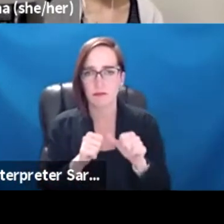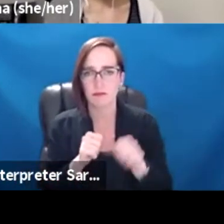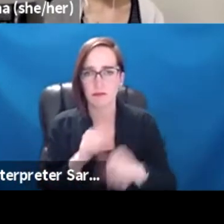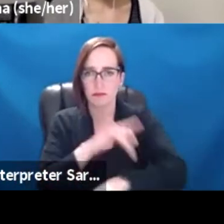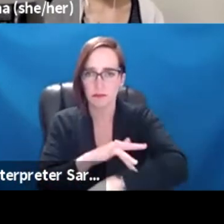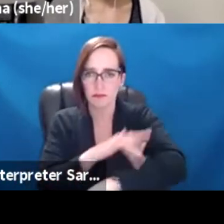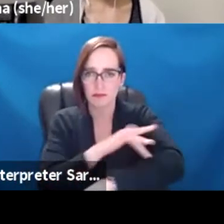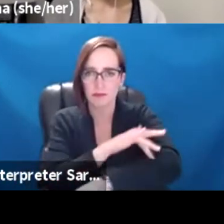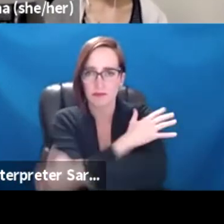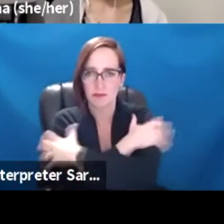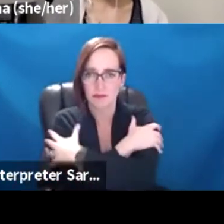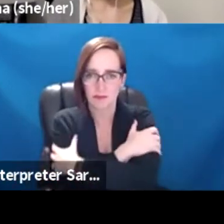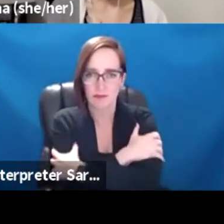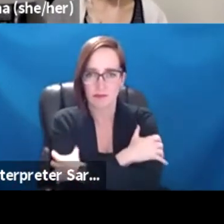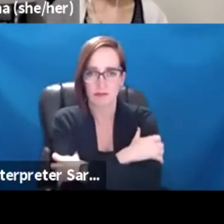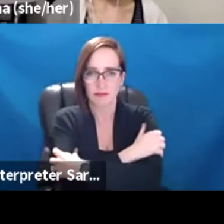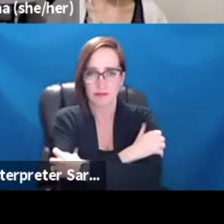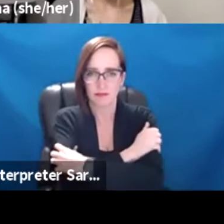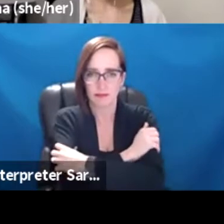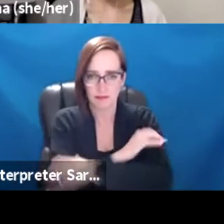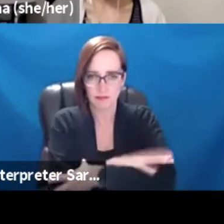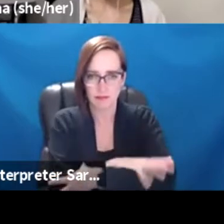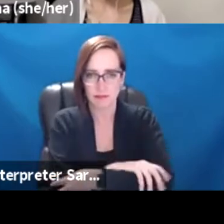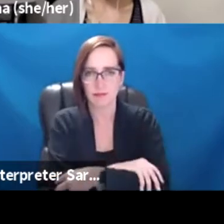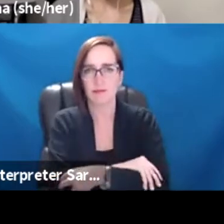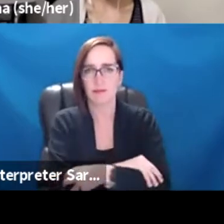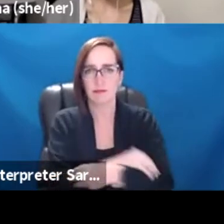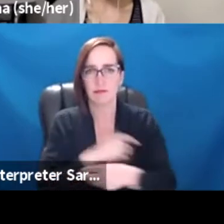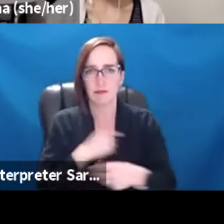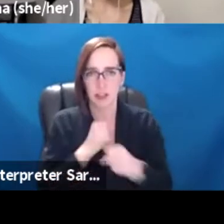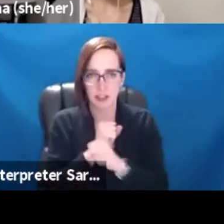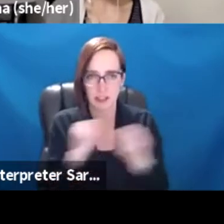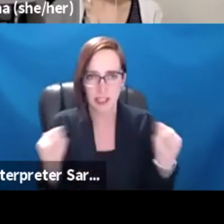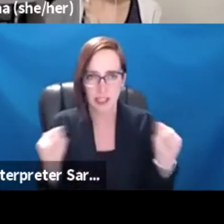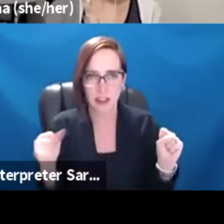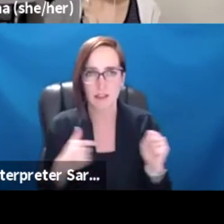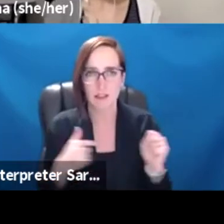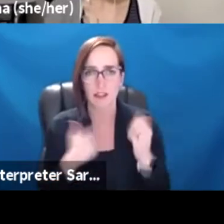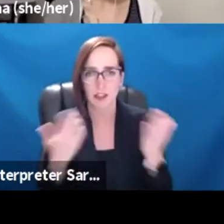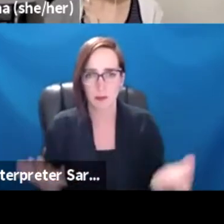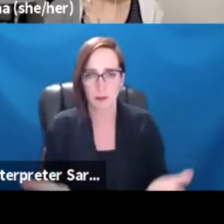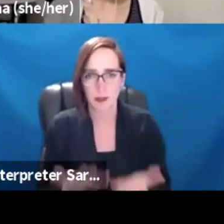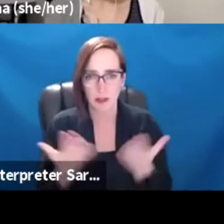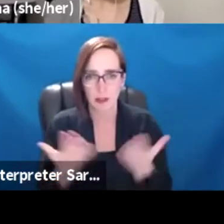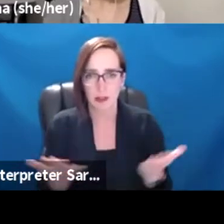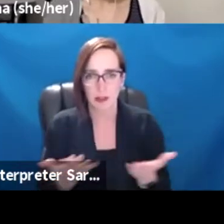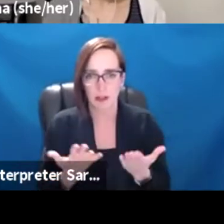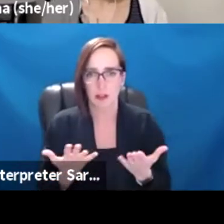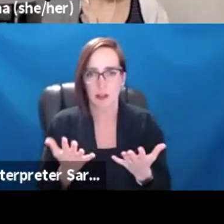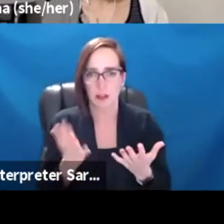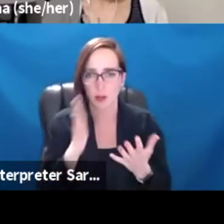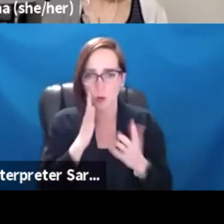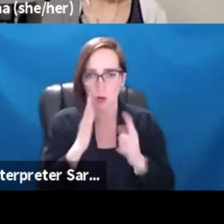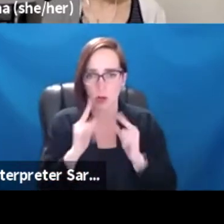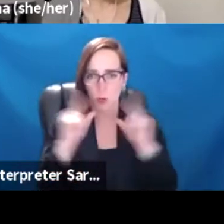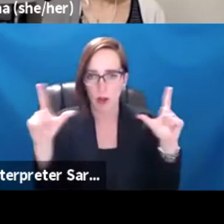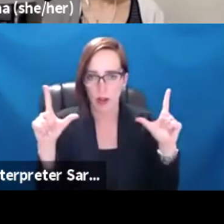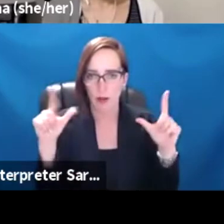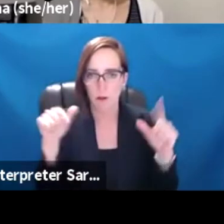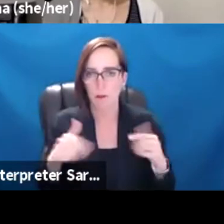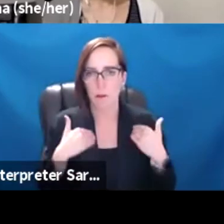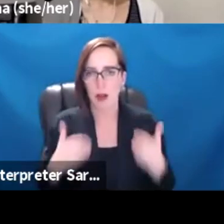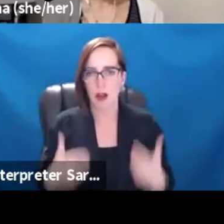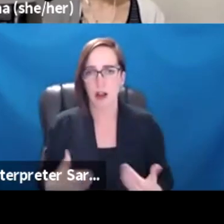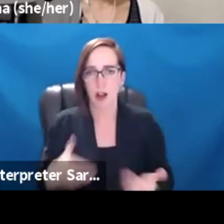I am safe. I am here. We're going to wake this body up. I know often